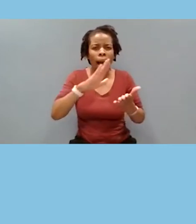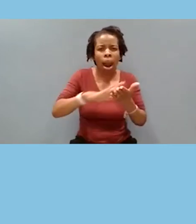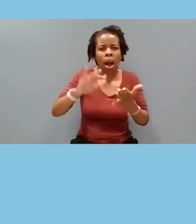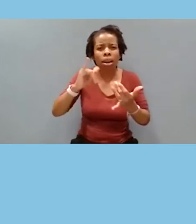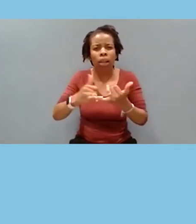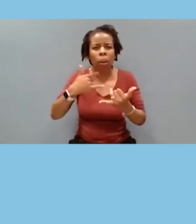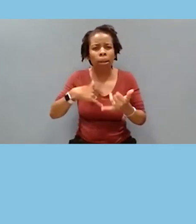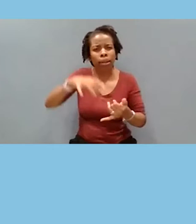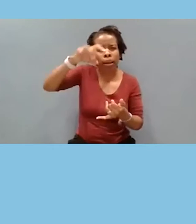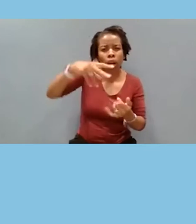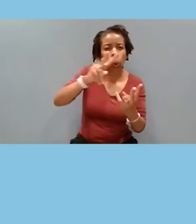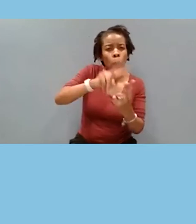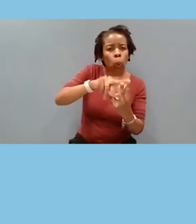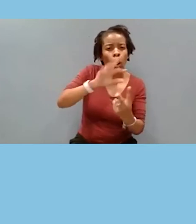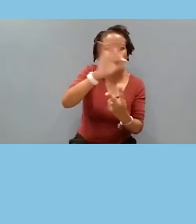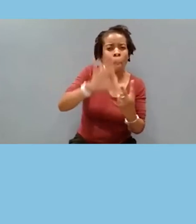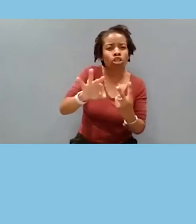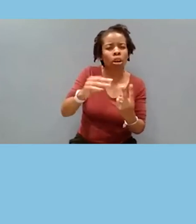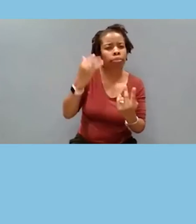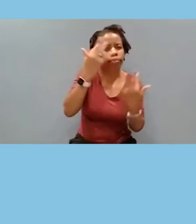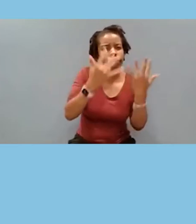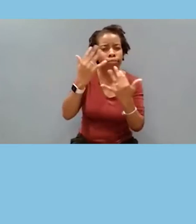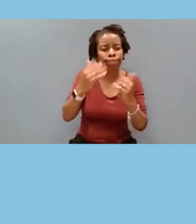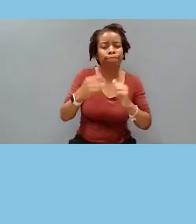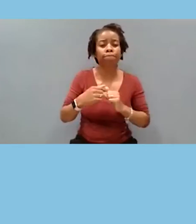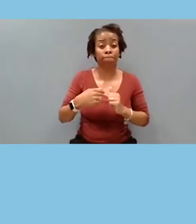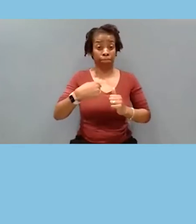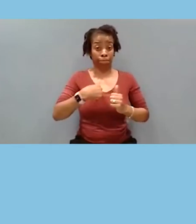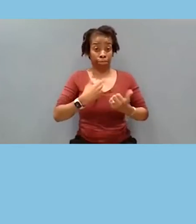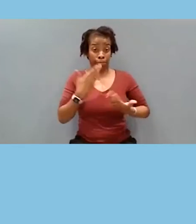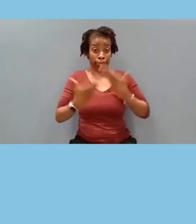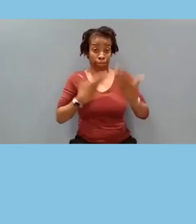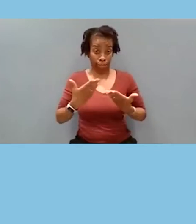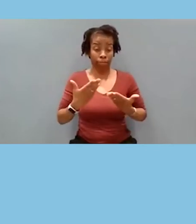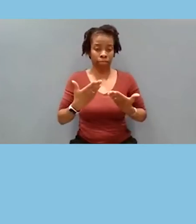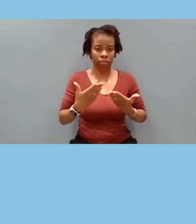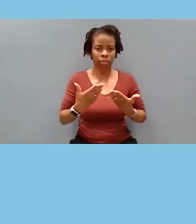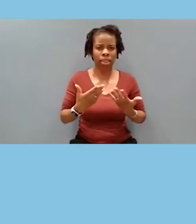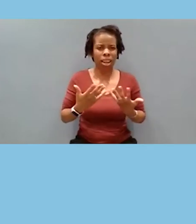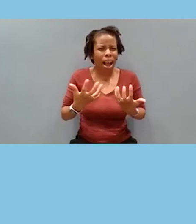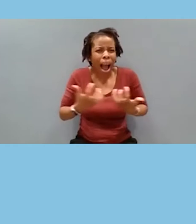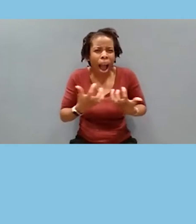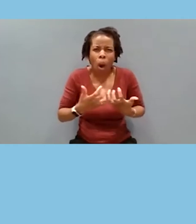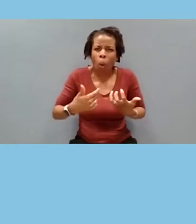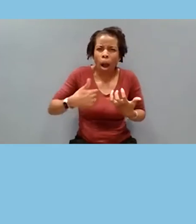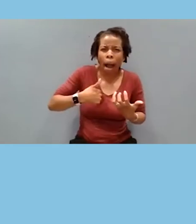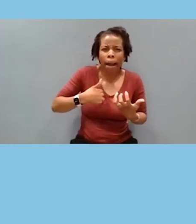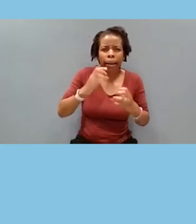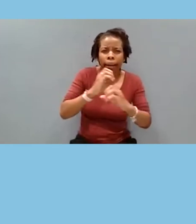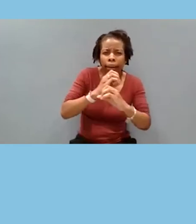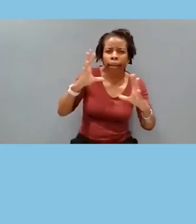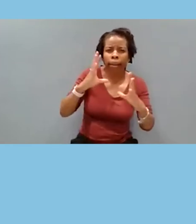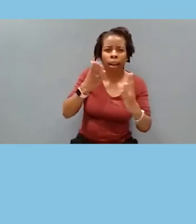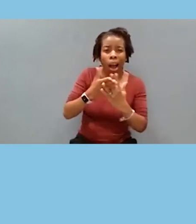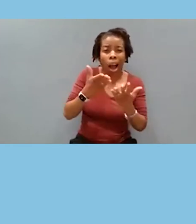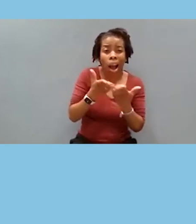longer. So here's a story, one way I tried to hang on to questions of access, despite how easily